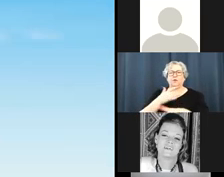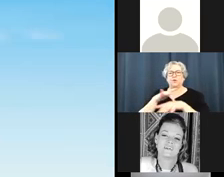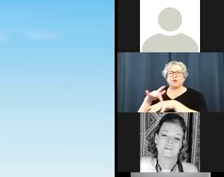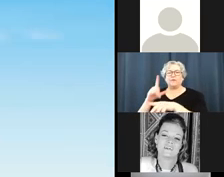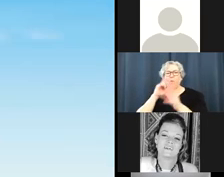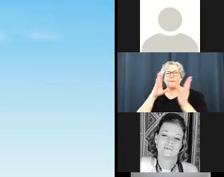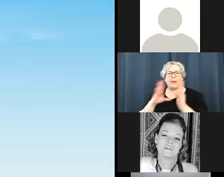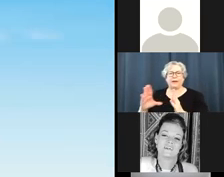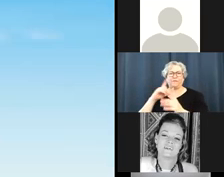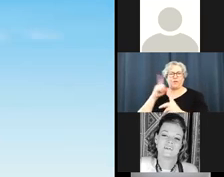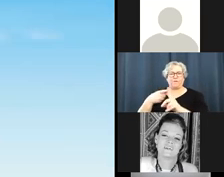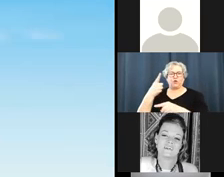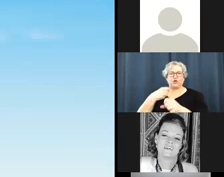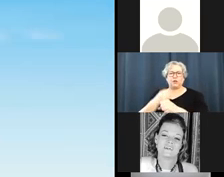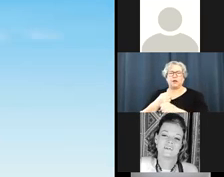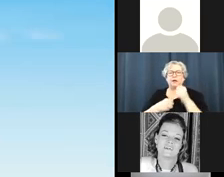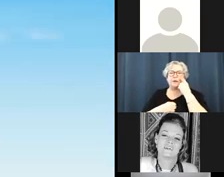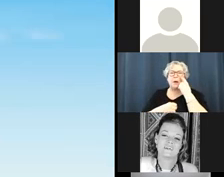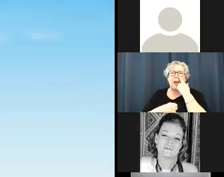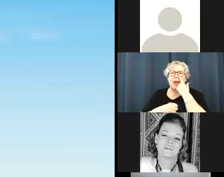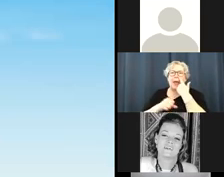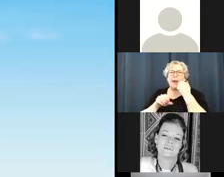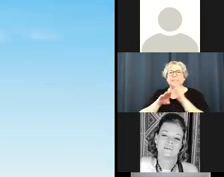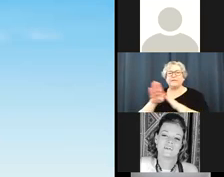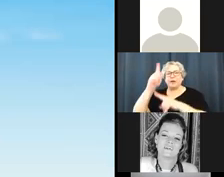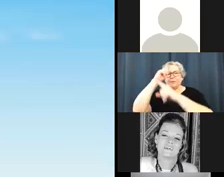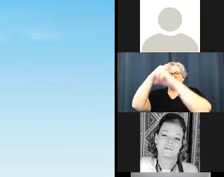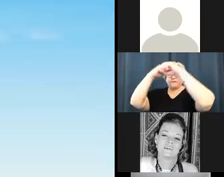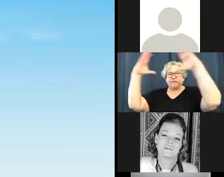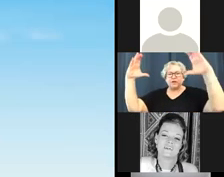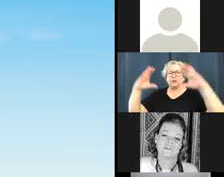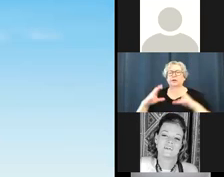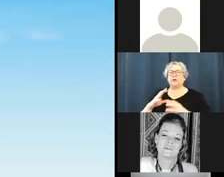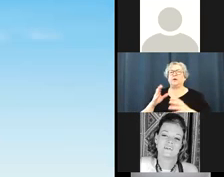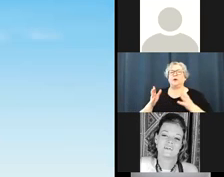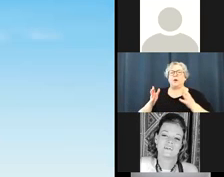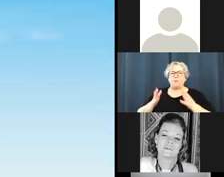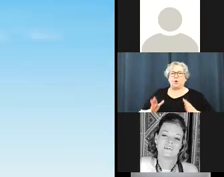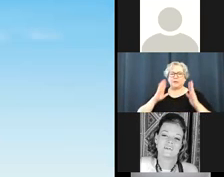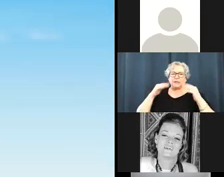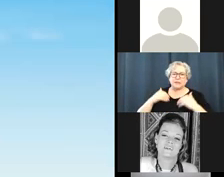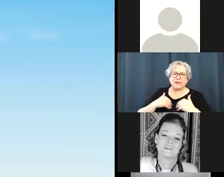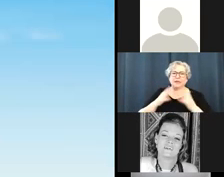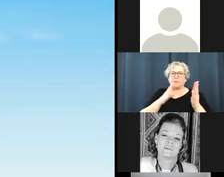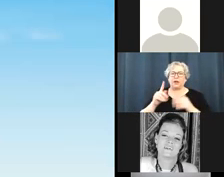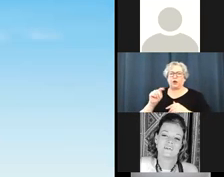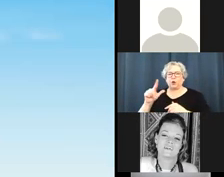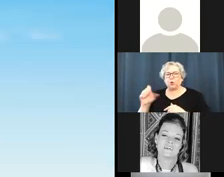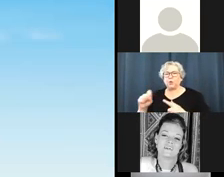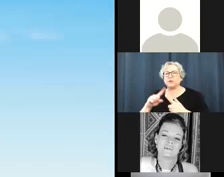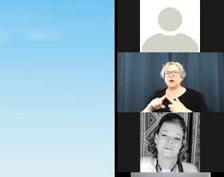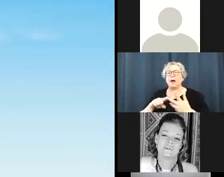planning for year one. Things like developing vision, person-centered planning tools such as maps and paths and